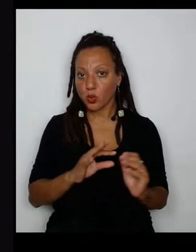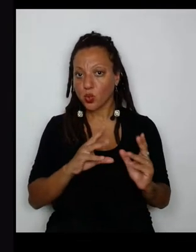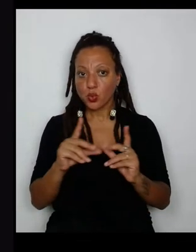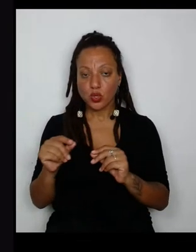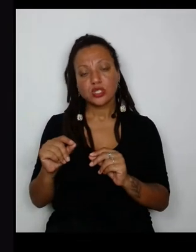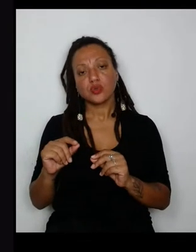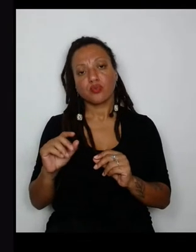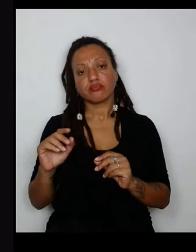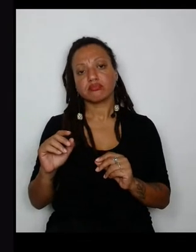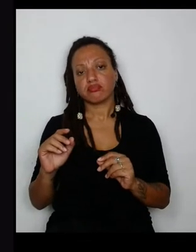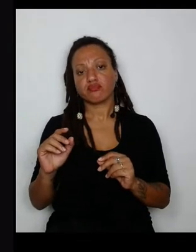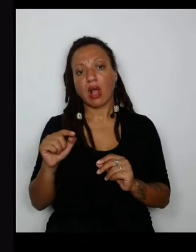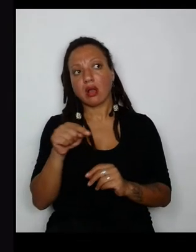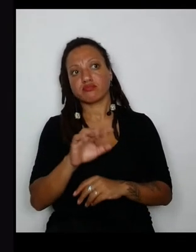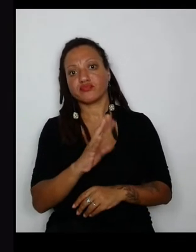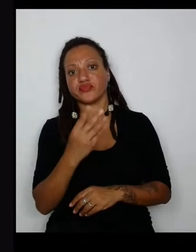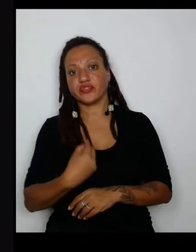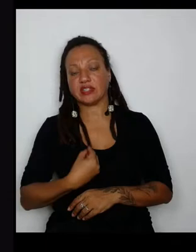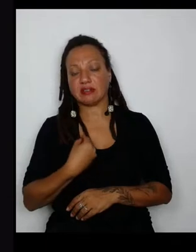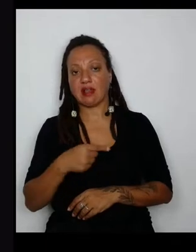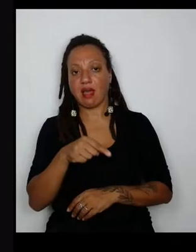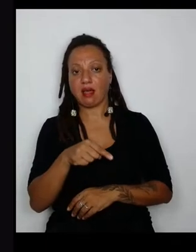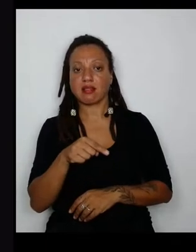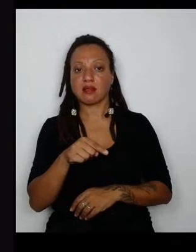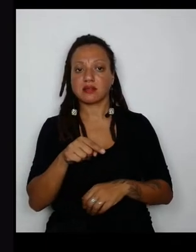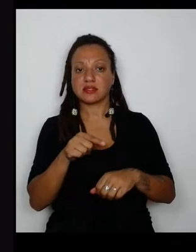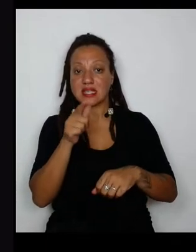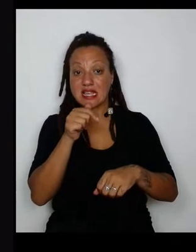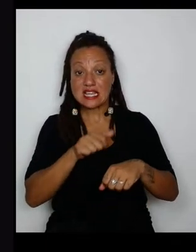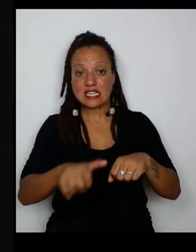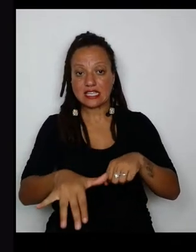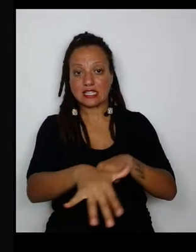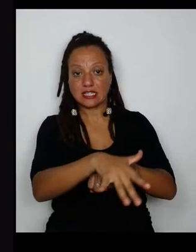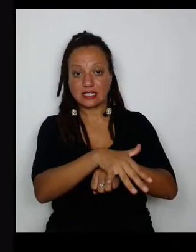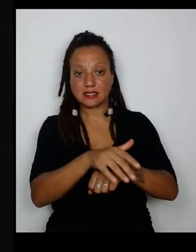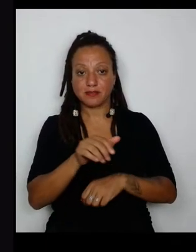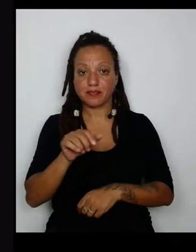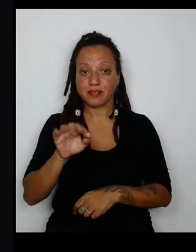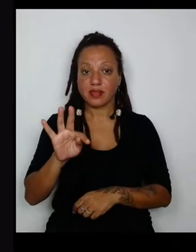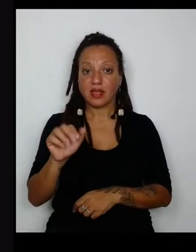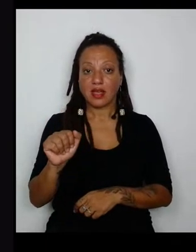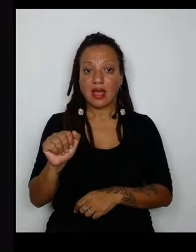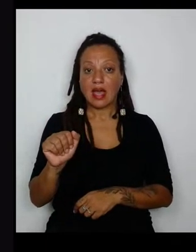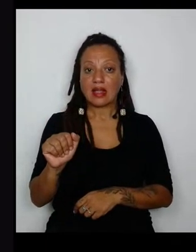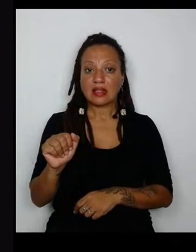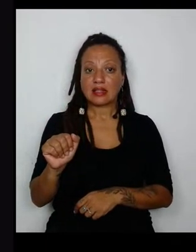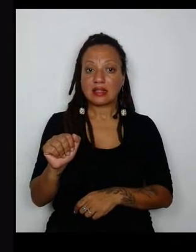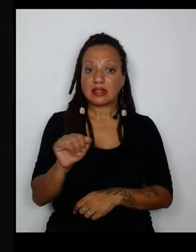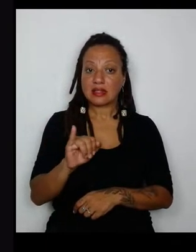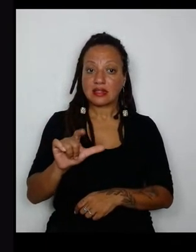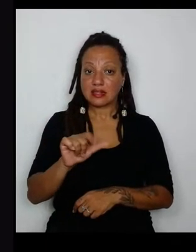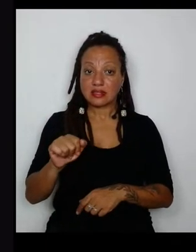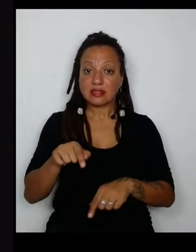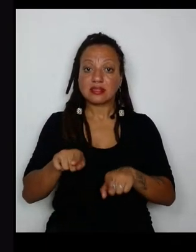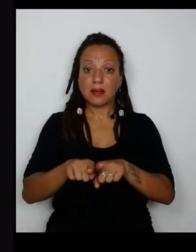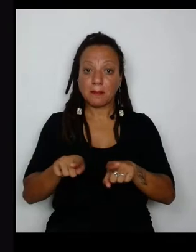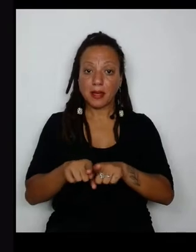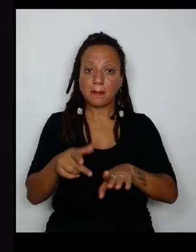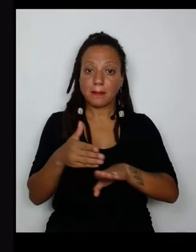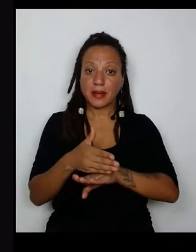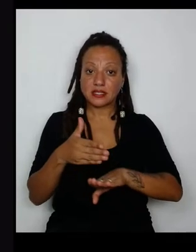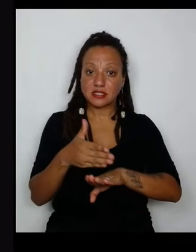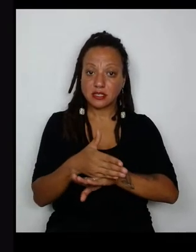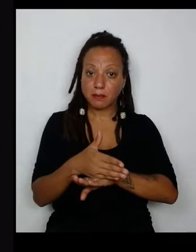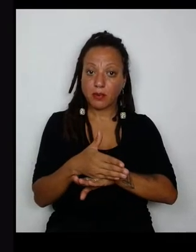art engages with issues of representation and like many new zealand-born pacific artists it is informed by post-colonial and